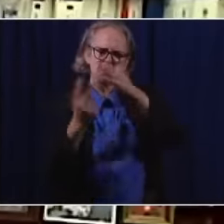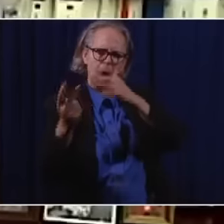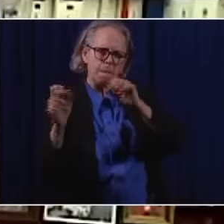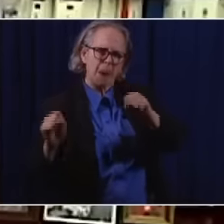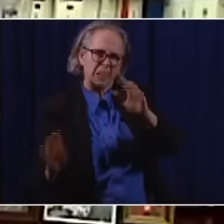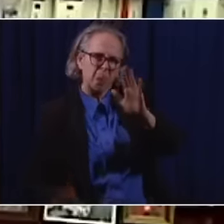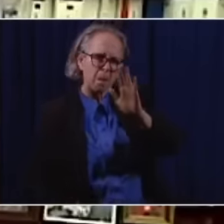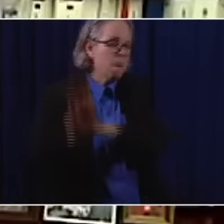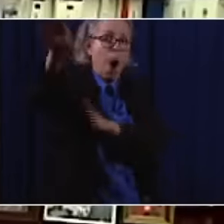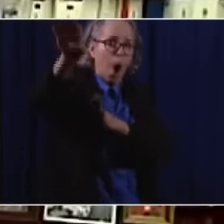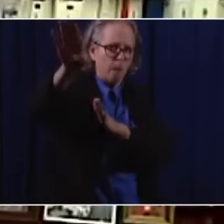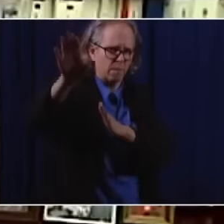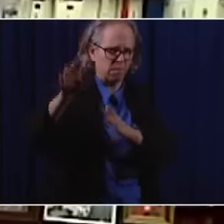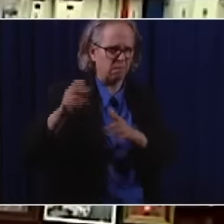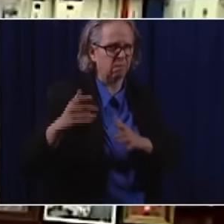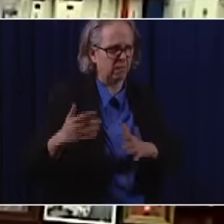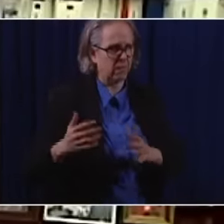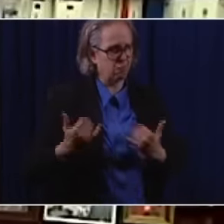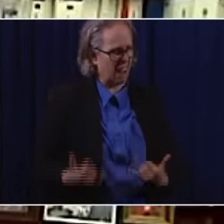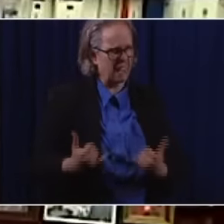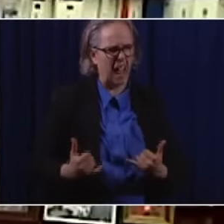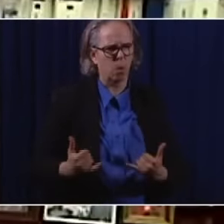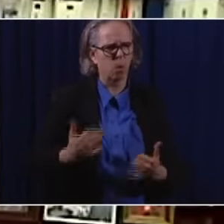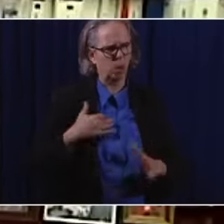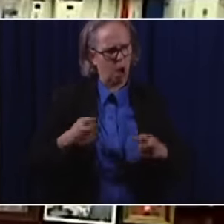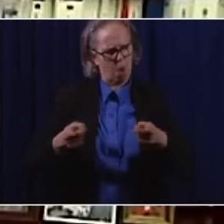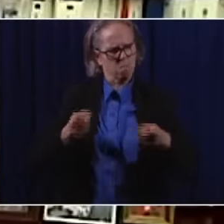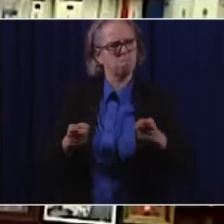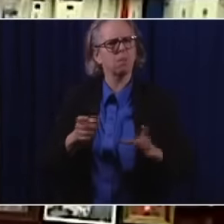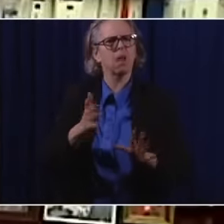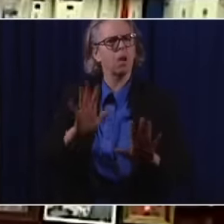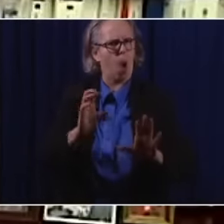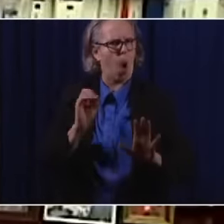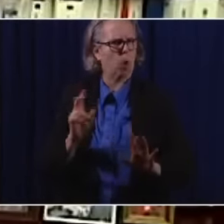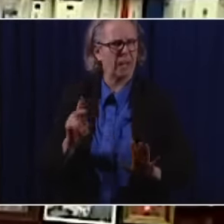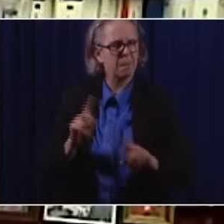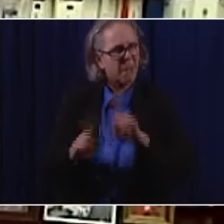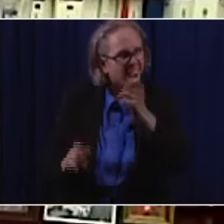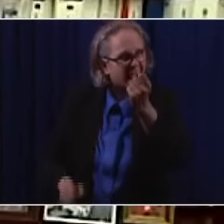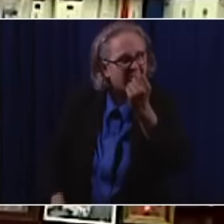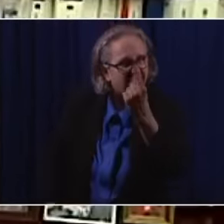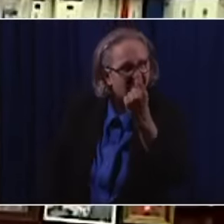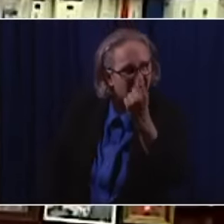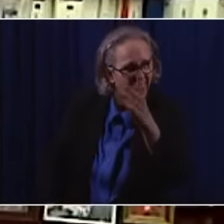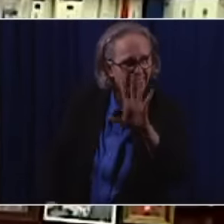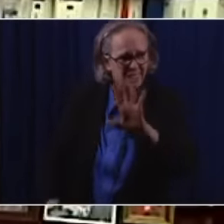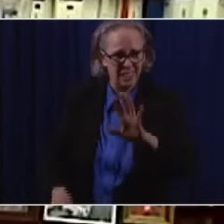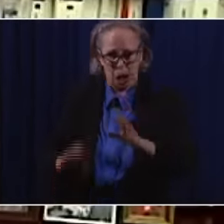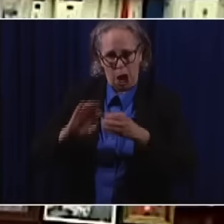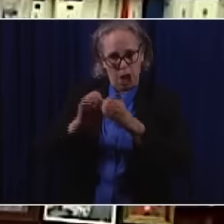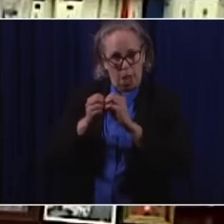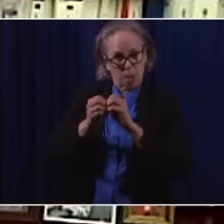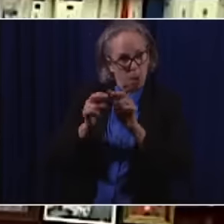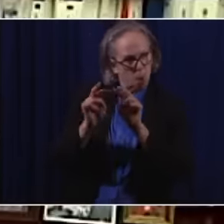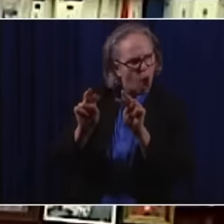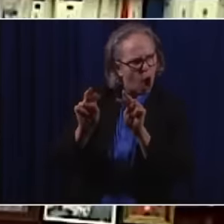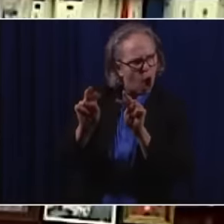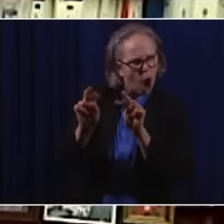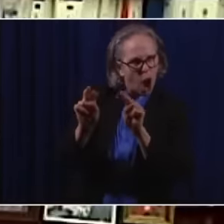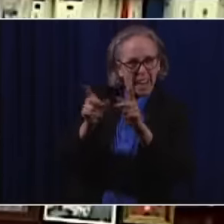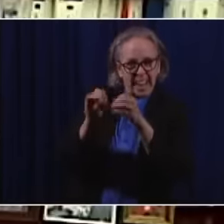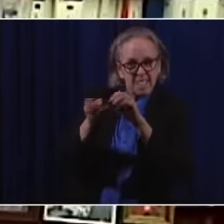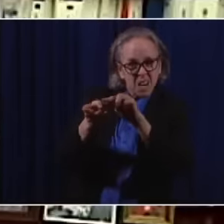time being, we're okay. But at the same time, if we don't start to see the numbers start to peak and come back down over the next few